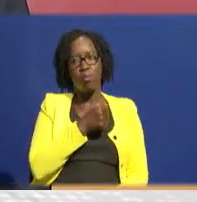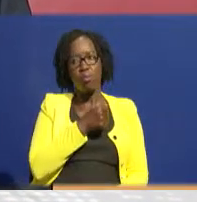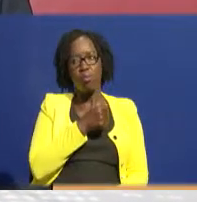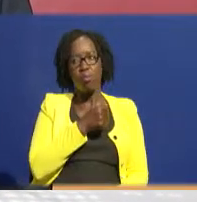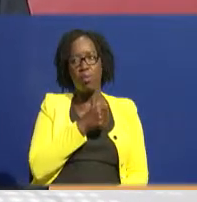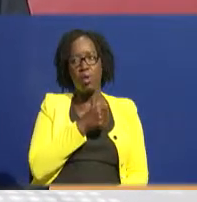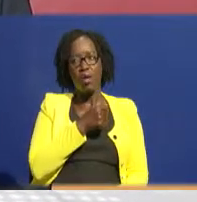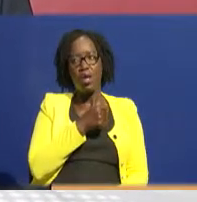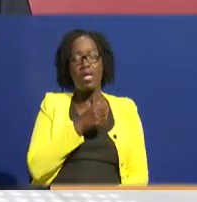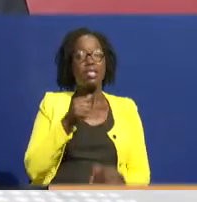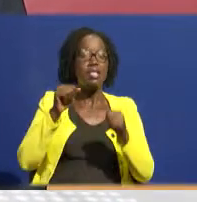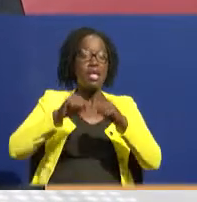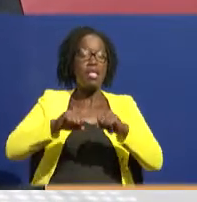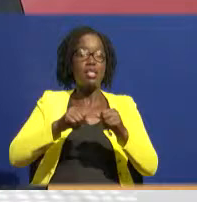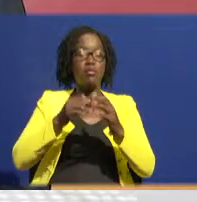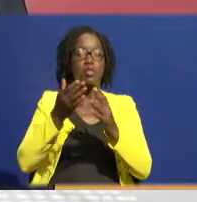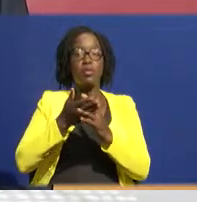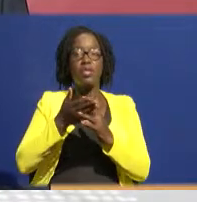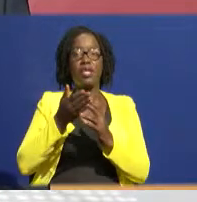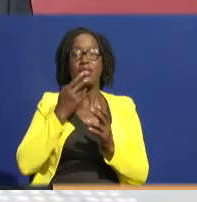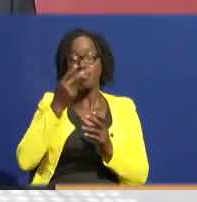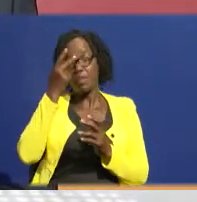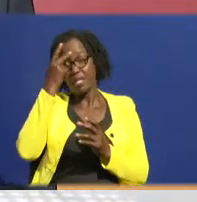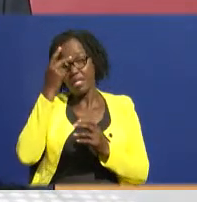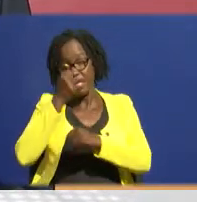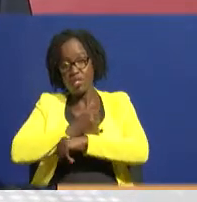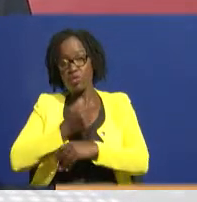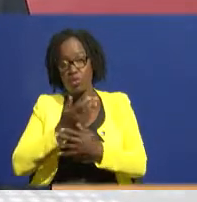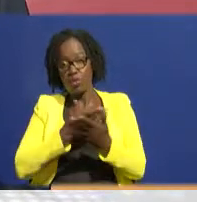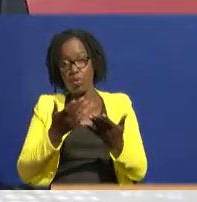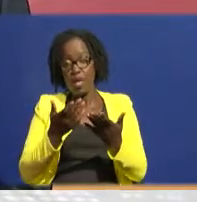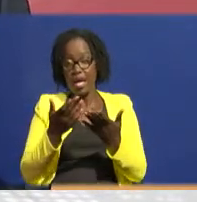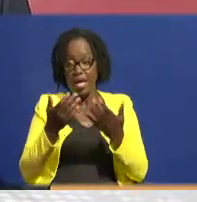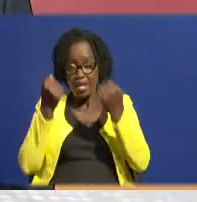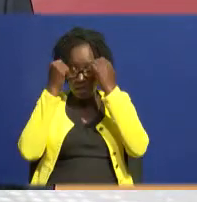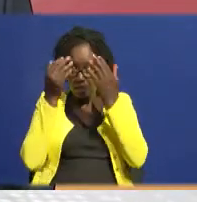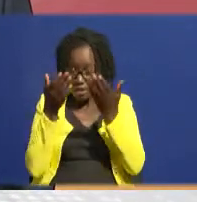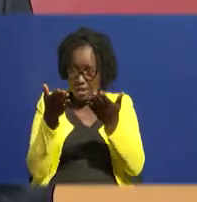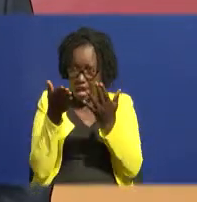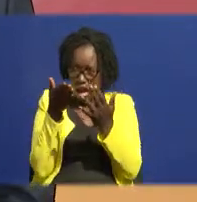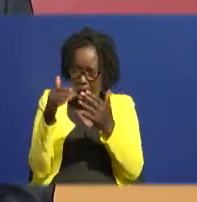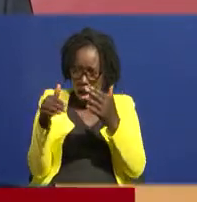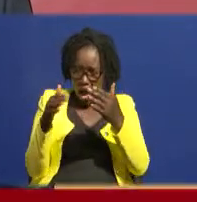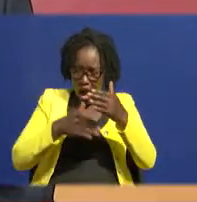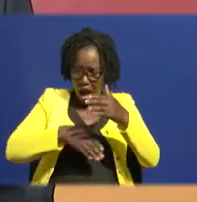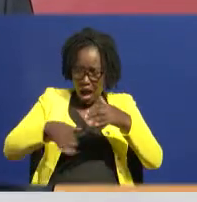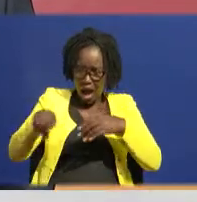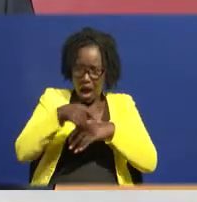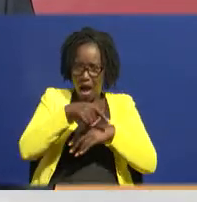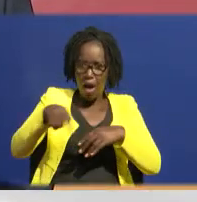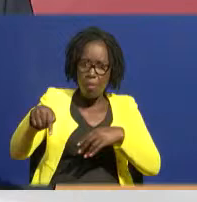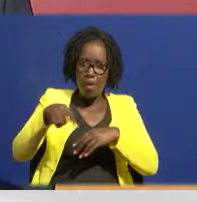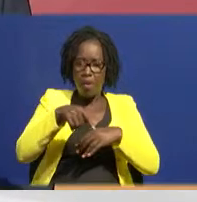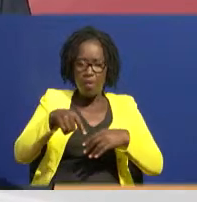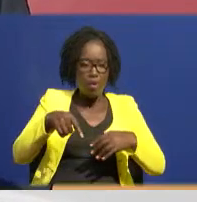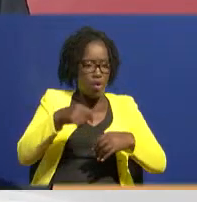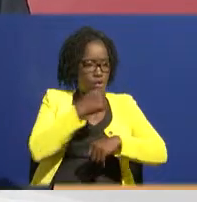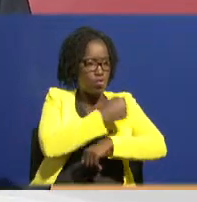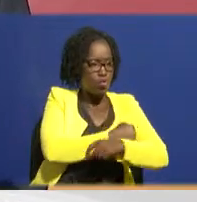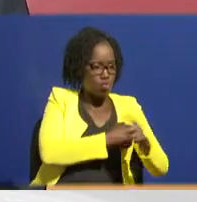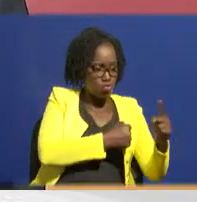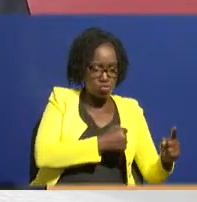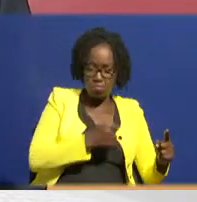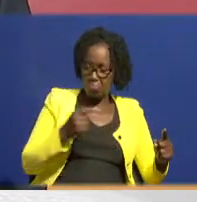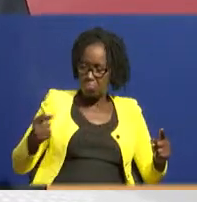It should be an agreement between the parent and the school where the child is. So in between here, we had a lot of pregnancy